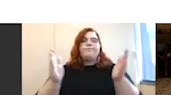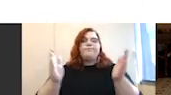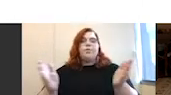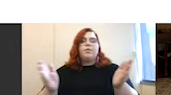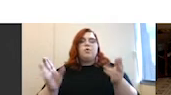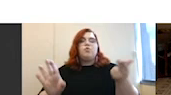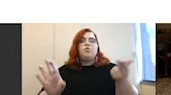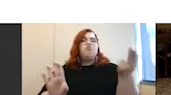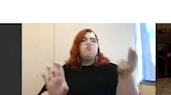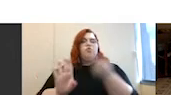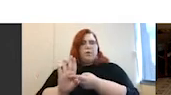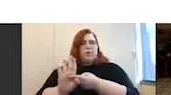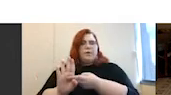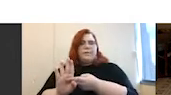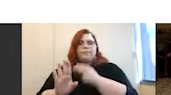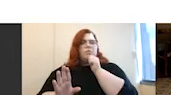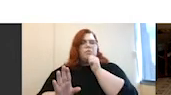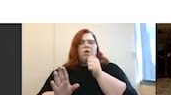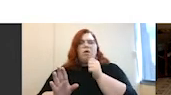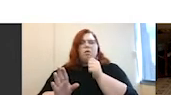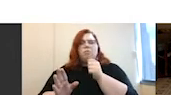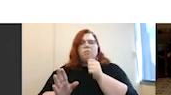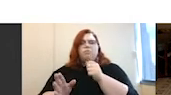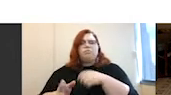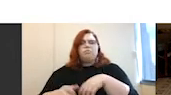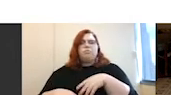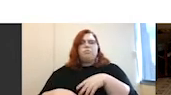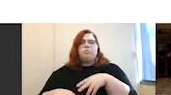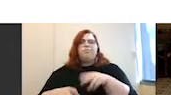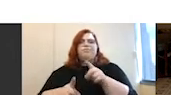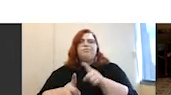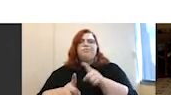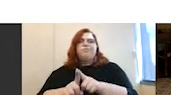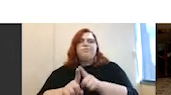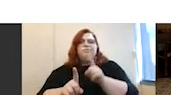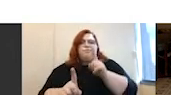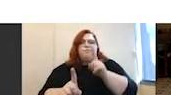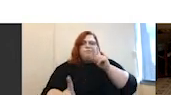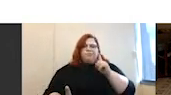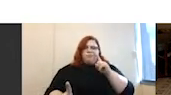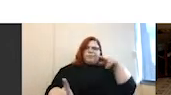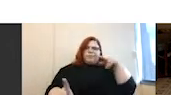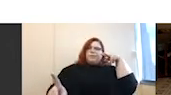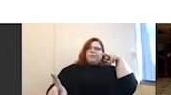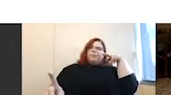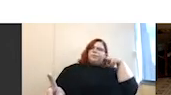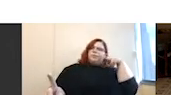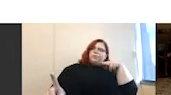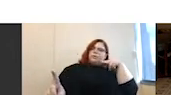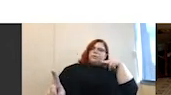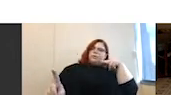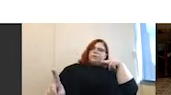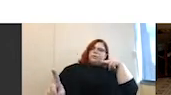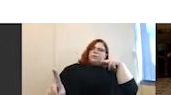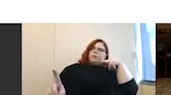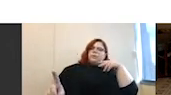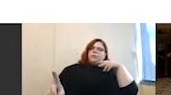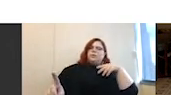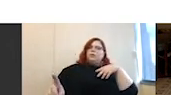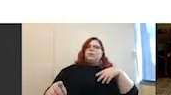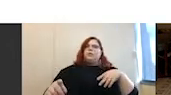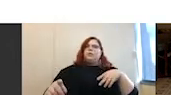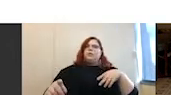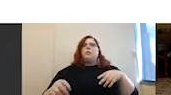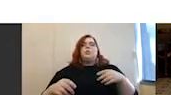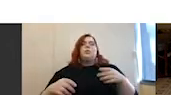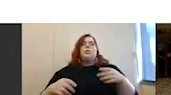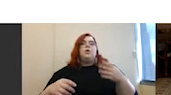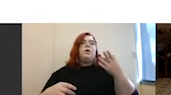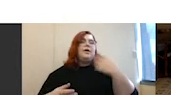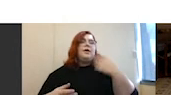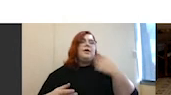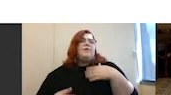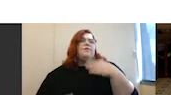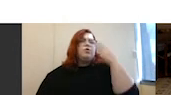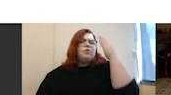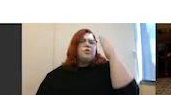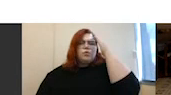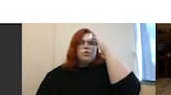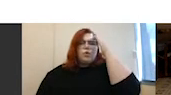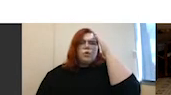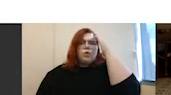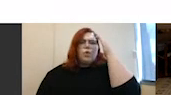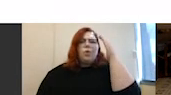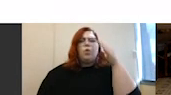not just outside in a community about the text, right? If any of you are familiar with, for example, the Doctor